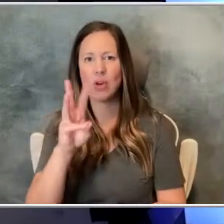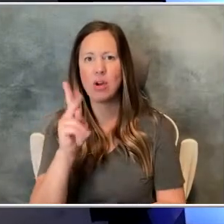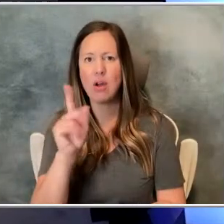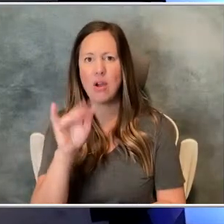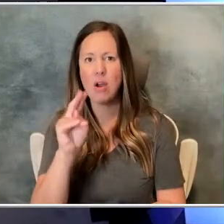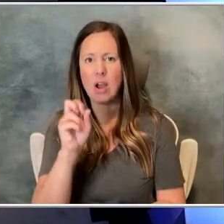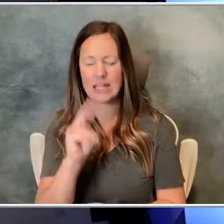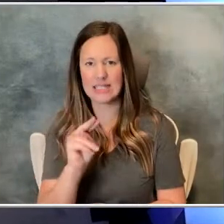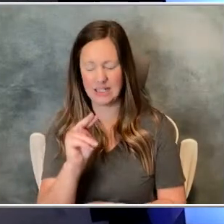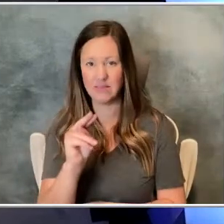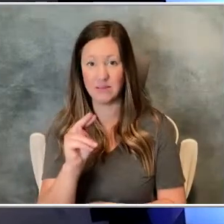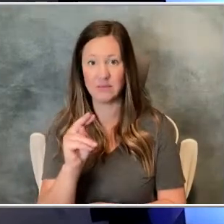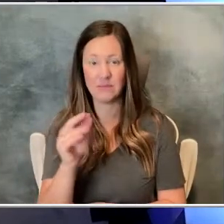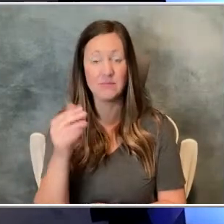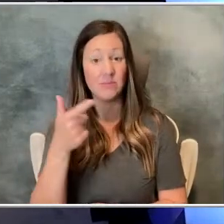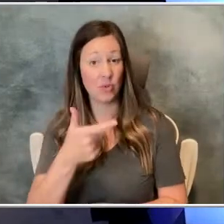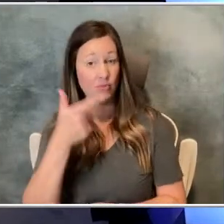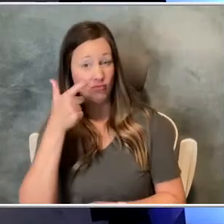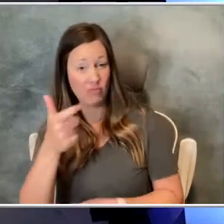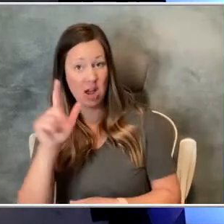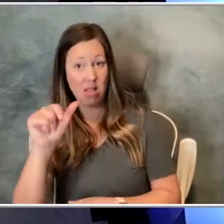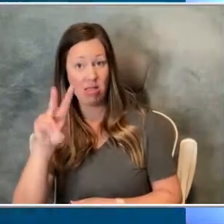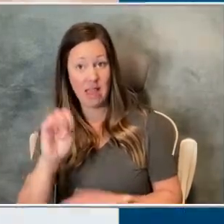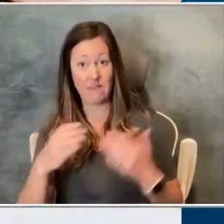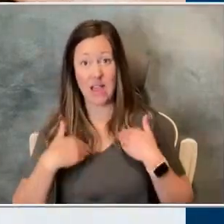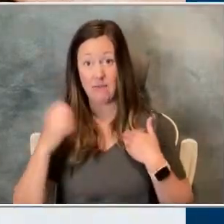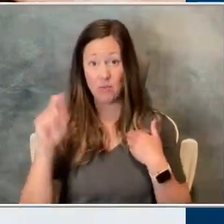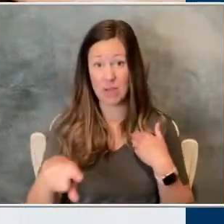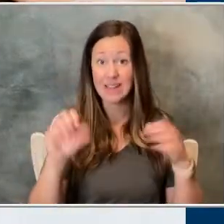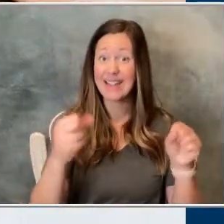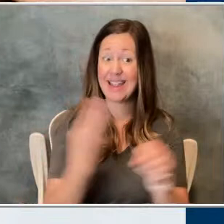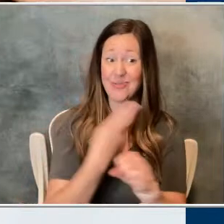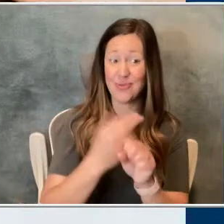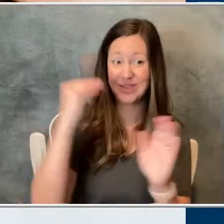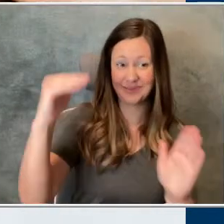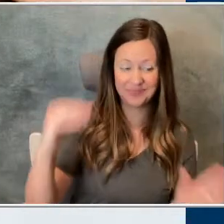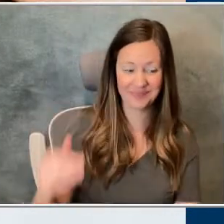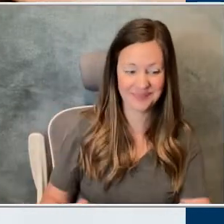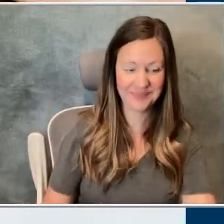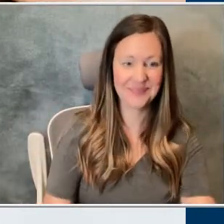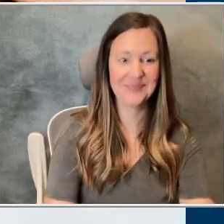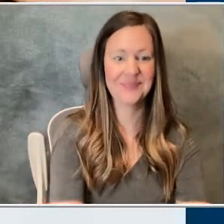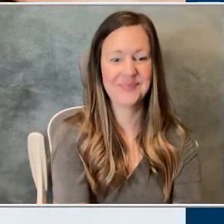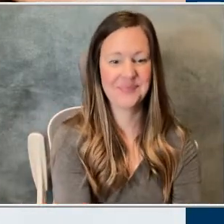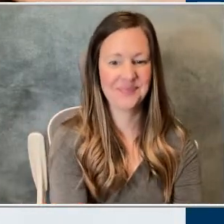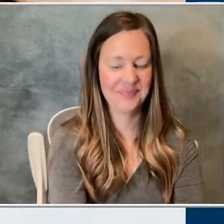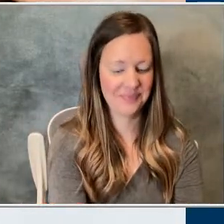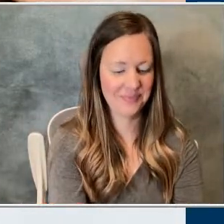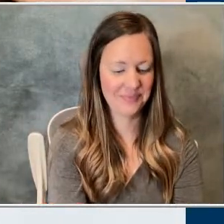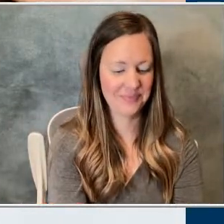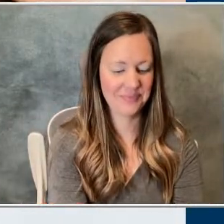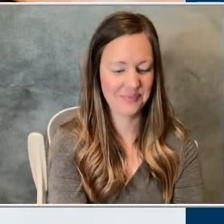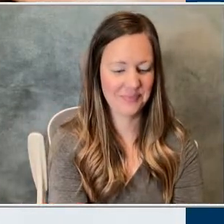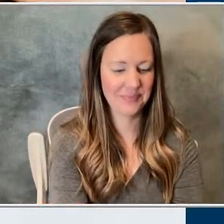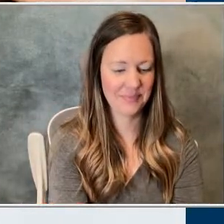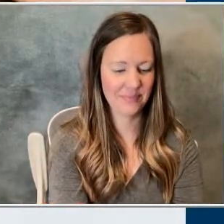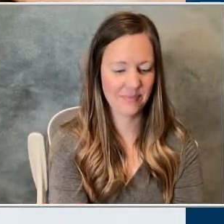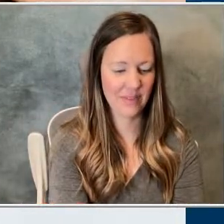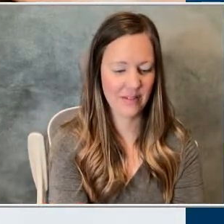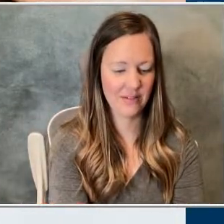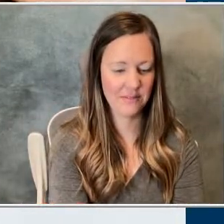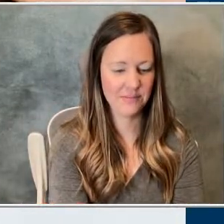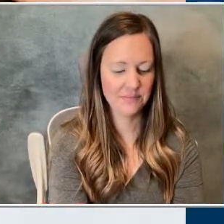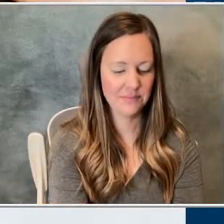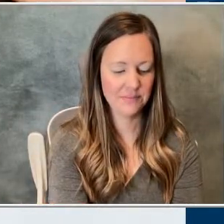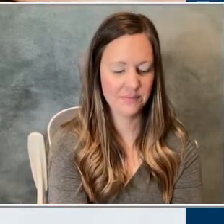Control. If you're watching live and want to ask questions, use the methods on the screen, YouTube, Facebook, the X platform, or email.